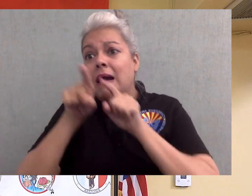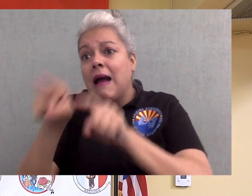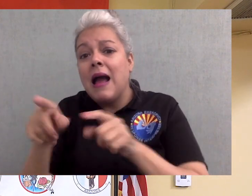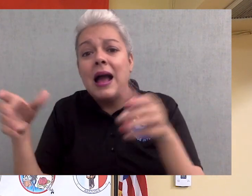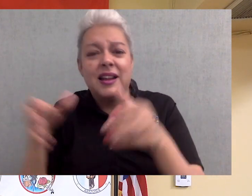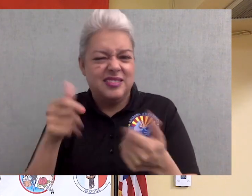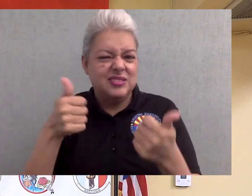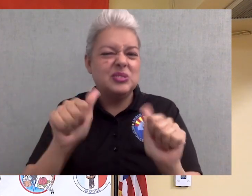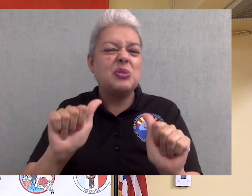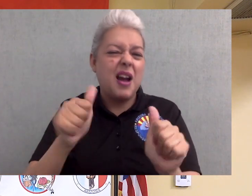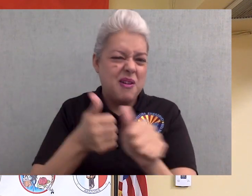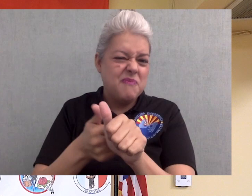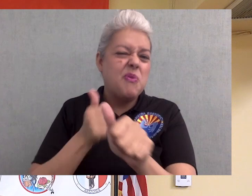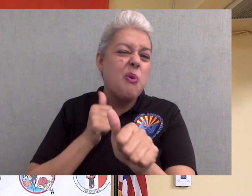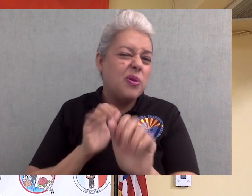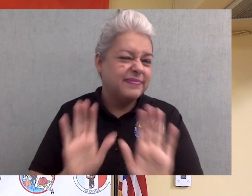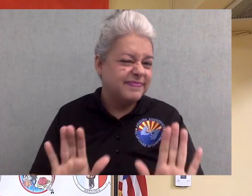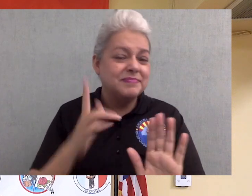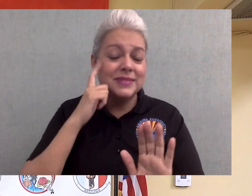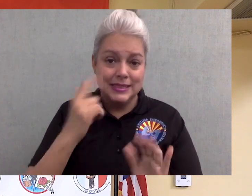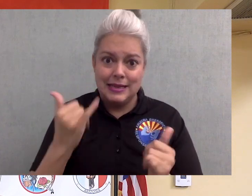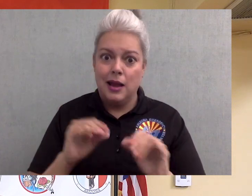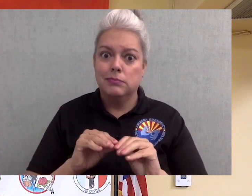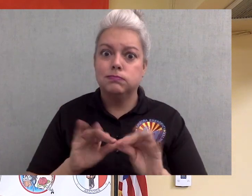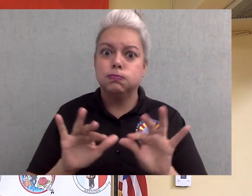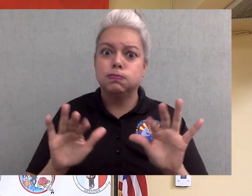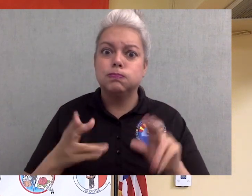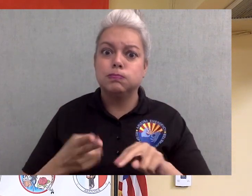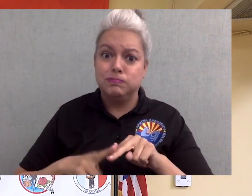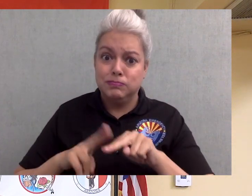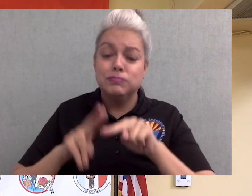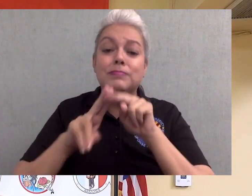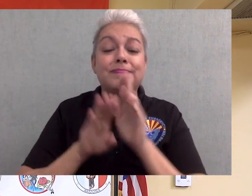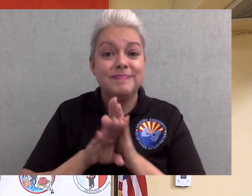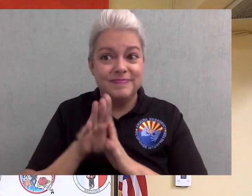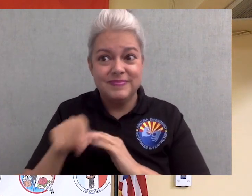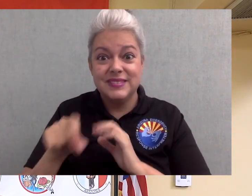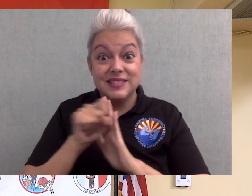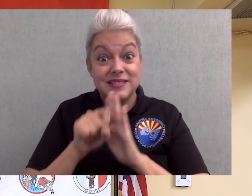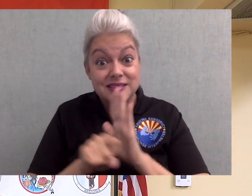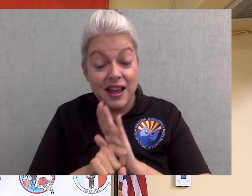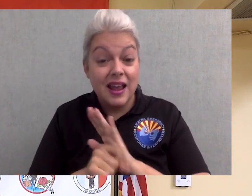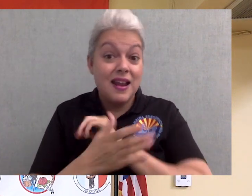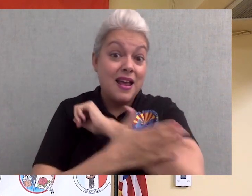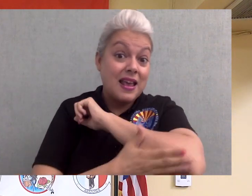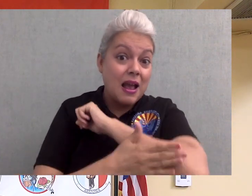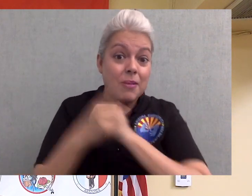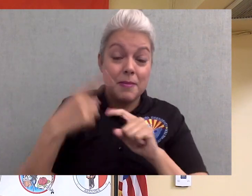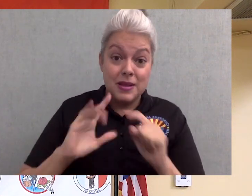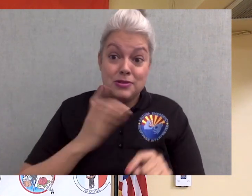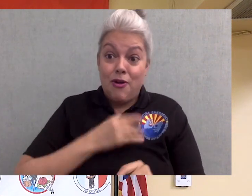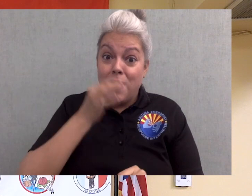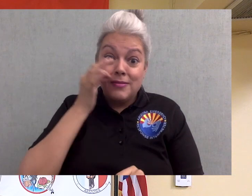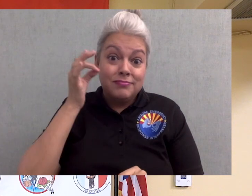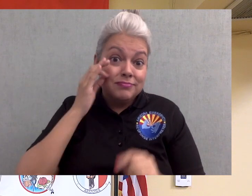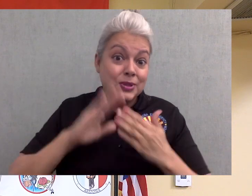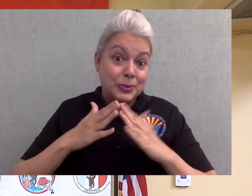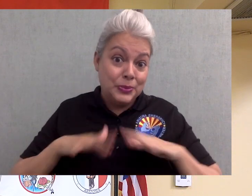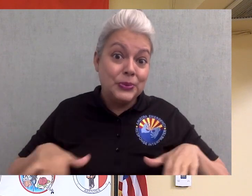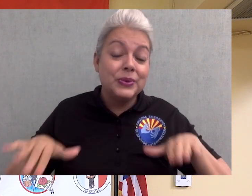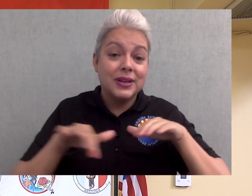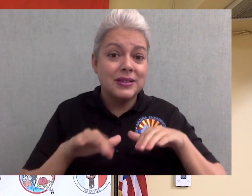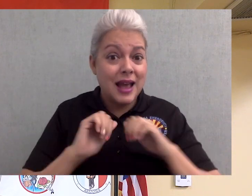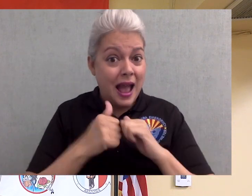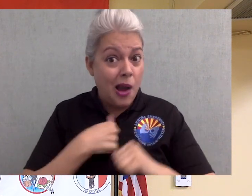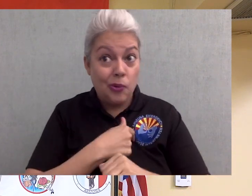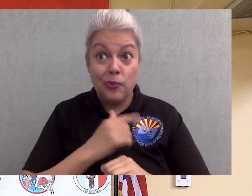to, because the spread is just steadily increasing across the state, the county, and here in our community. So the only way we